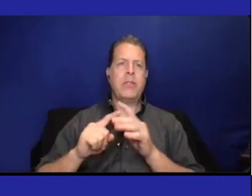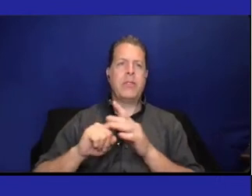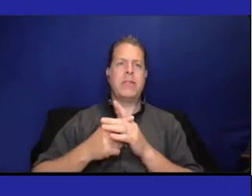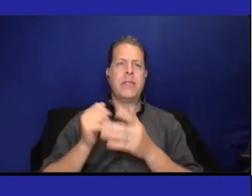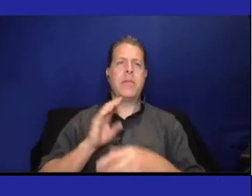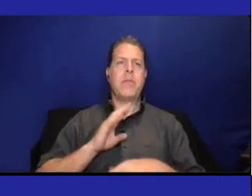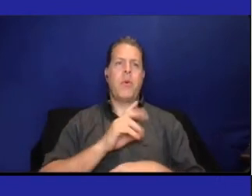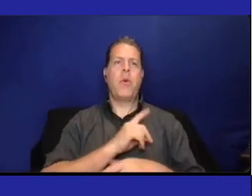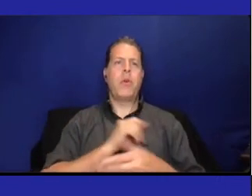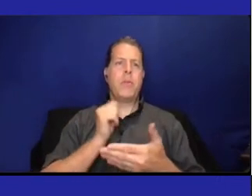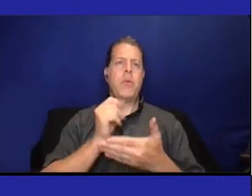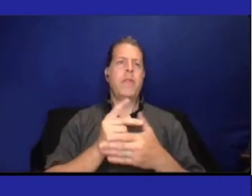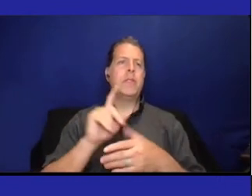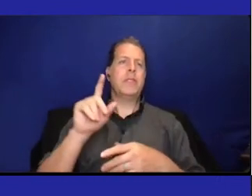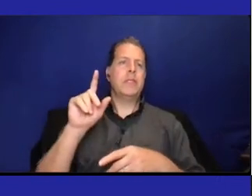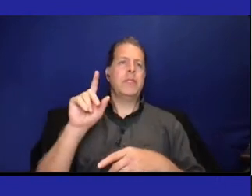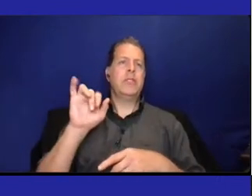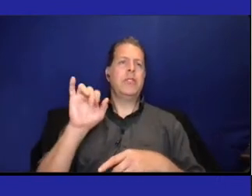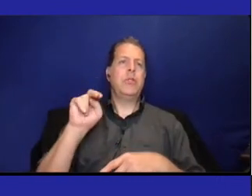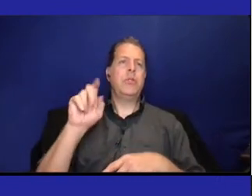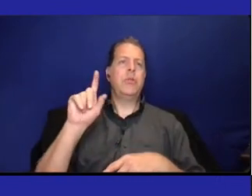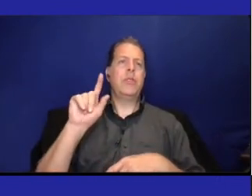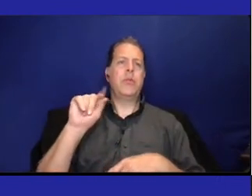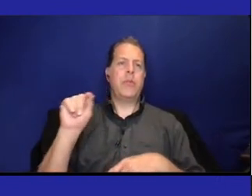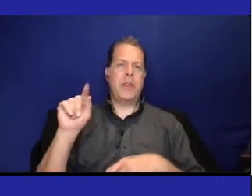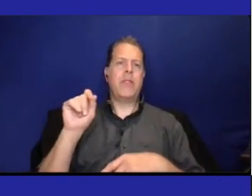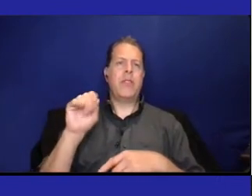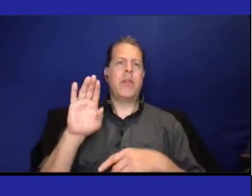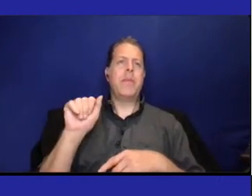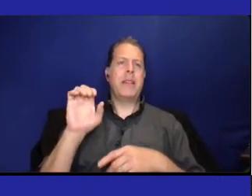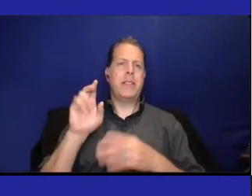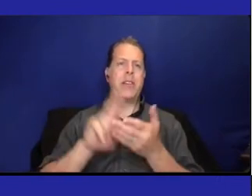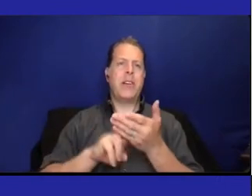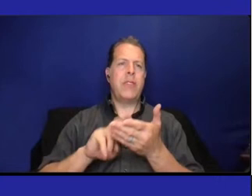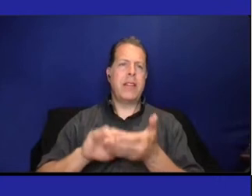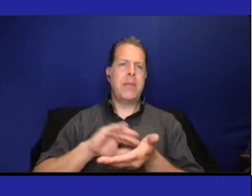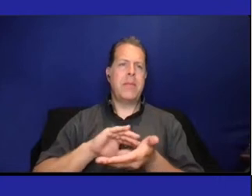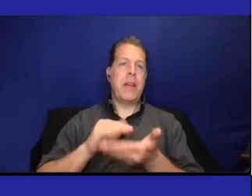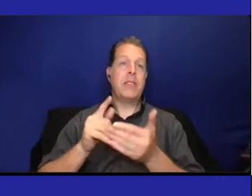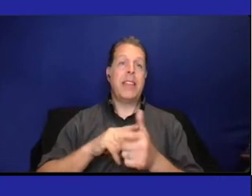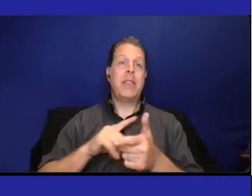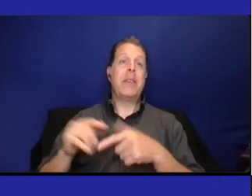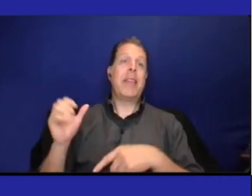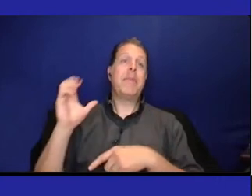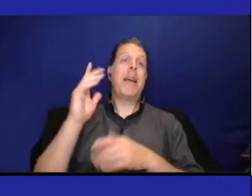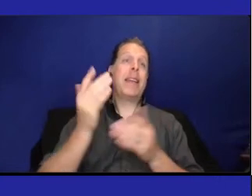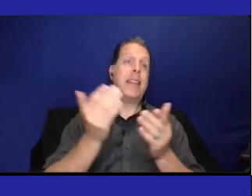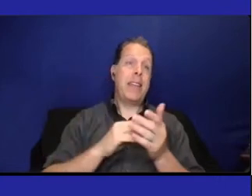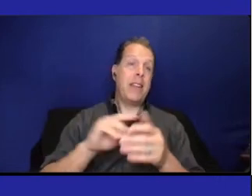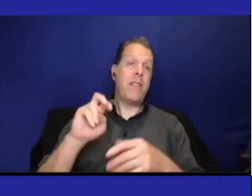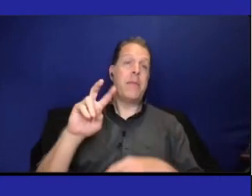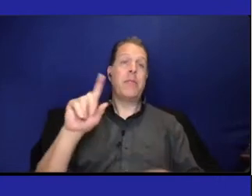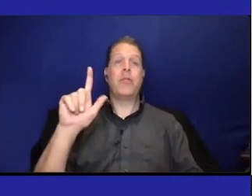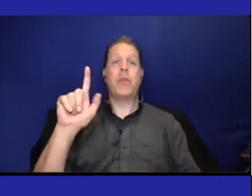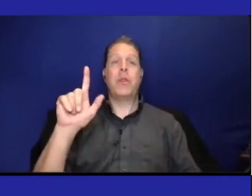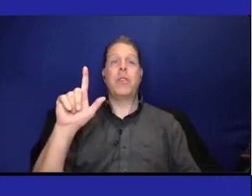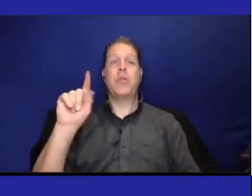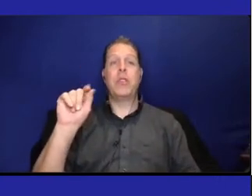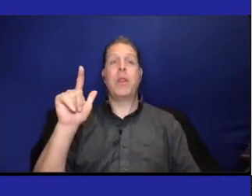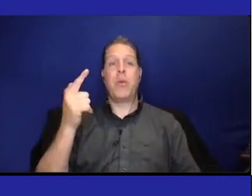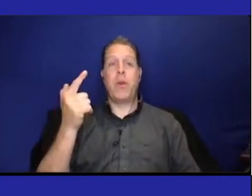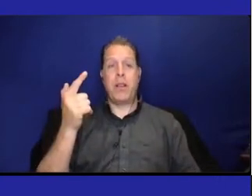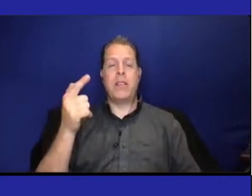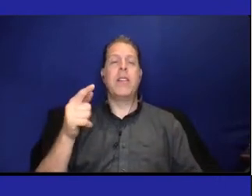in June of 2020 for their base contract amounts. Then we came back in November 2021 for